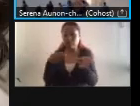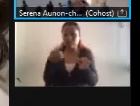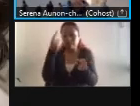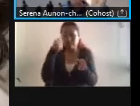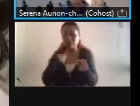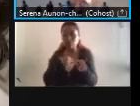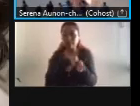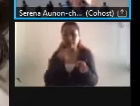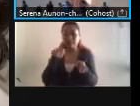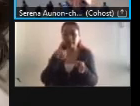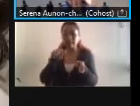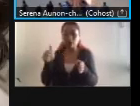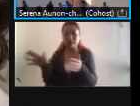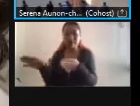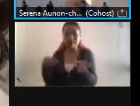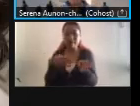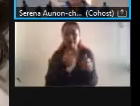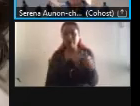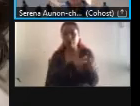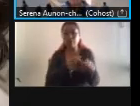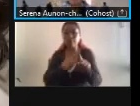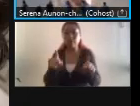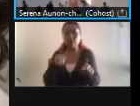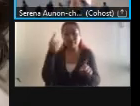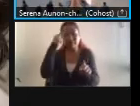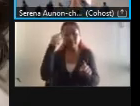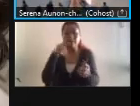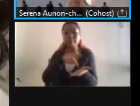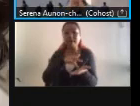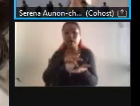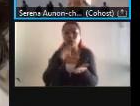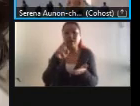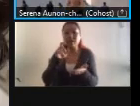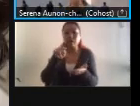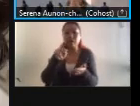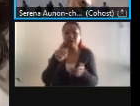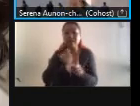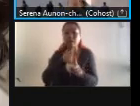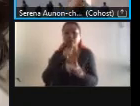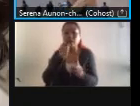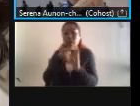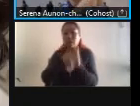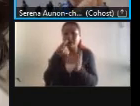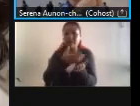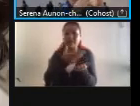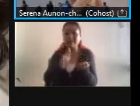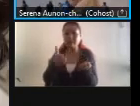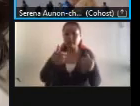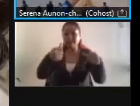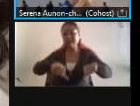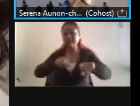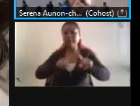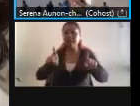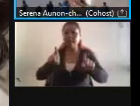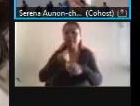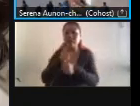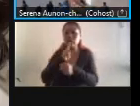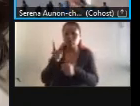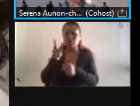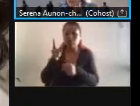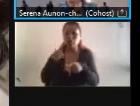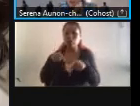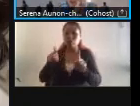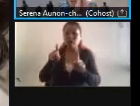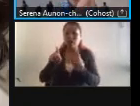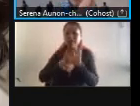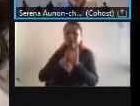really don't, again, view medical conditions as select out. We look more as how do we protect that individual against those conditions in spaceflight, what